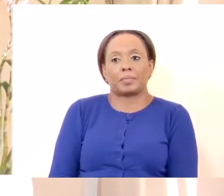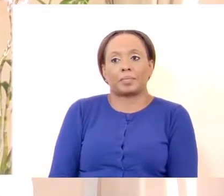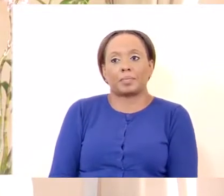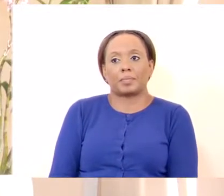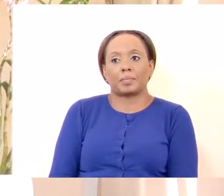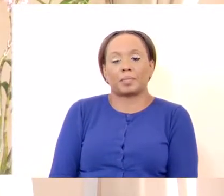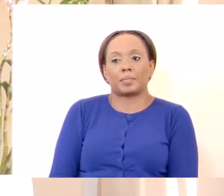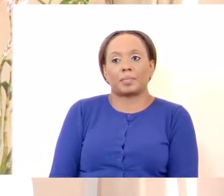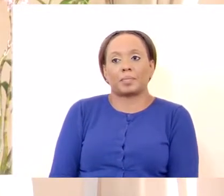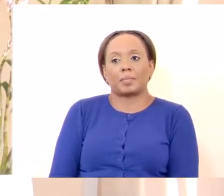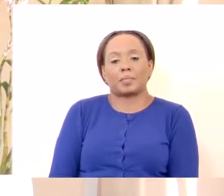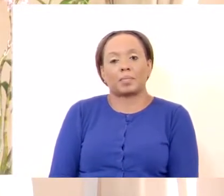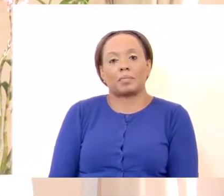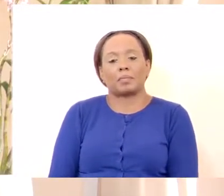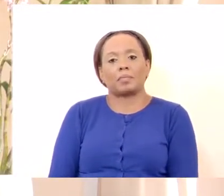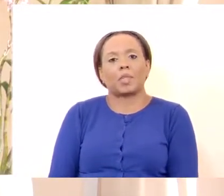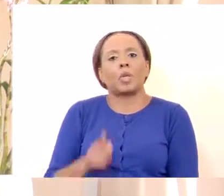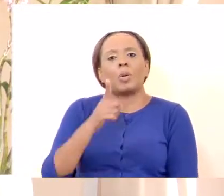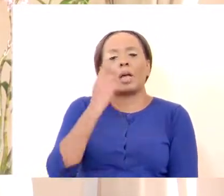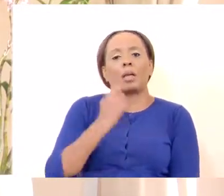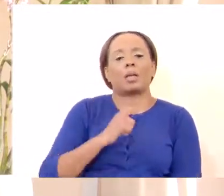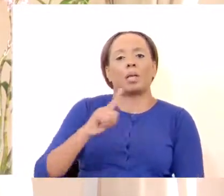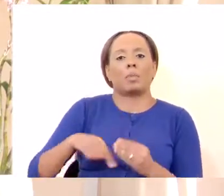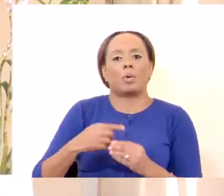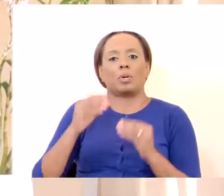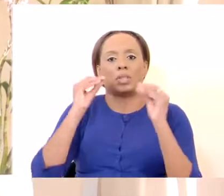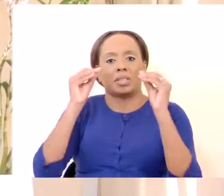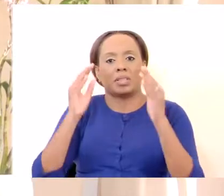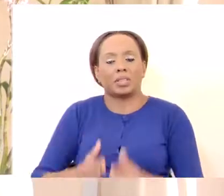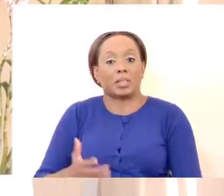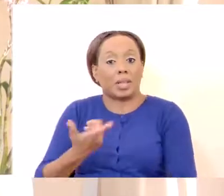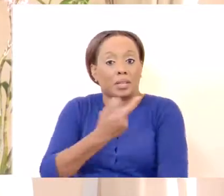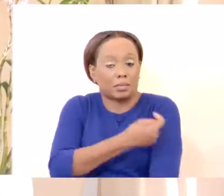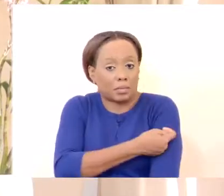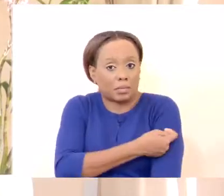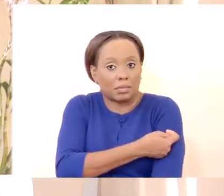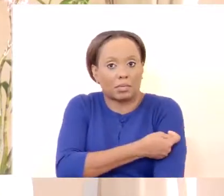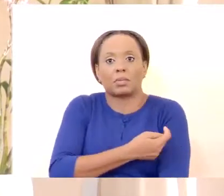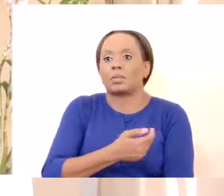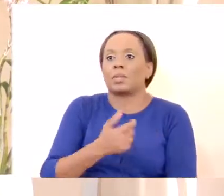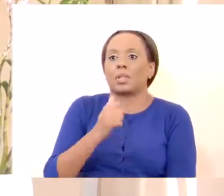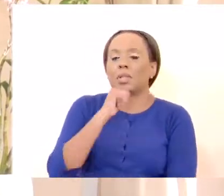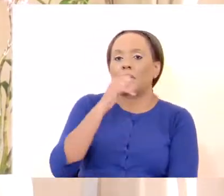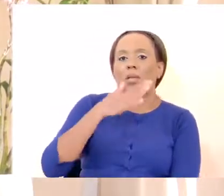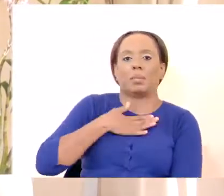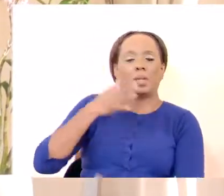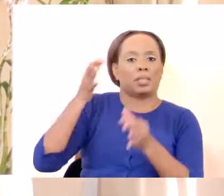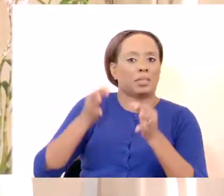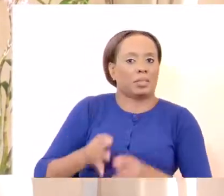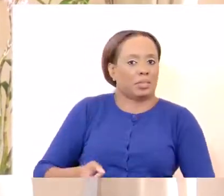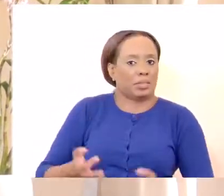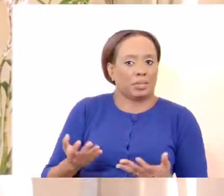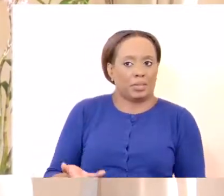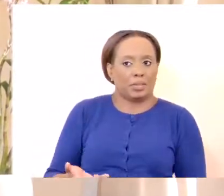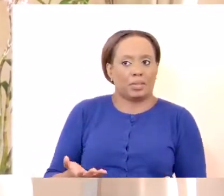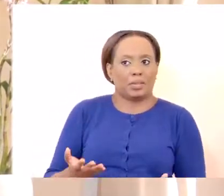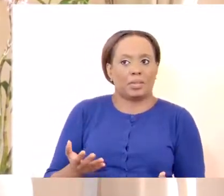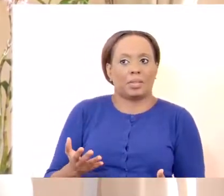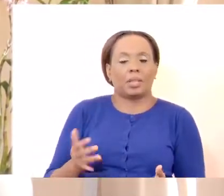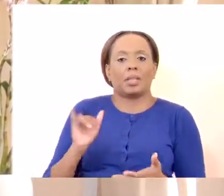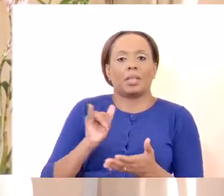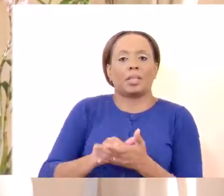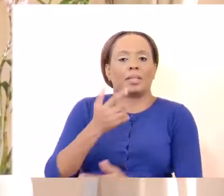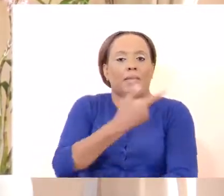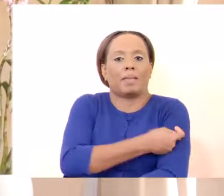to teachers and the categorization and so forth because that is with the Vaccine Implementation Committee.